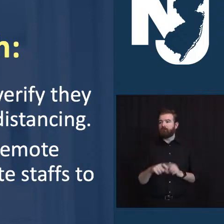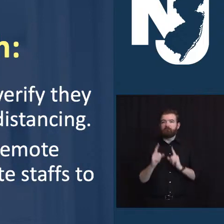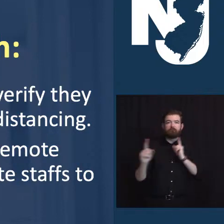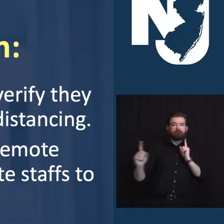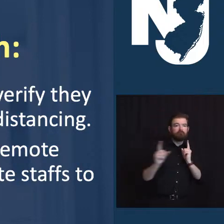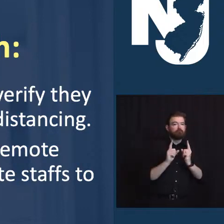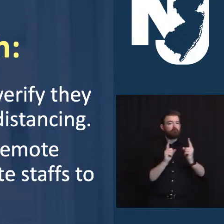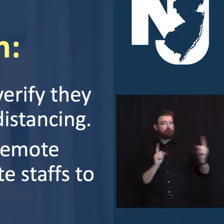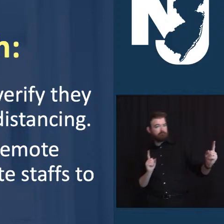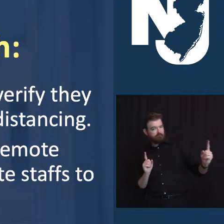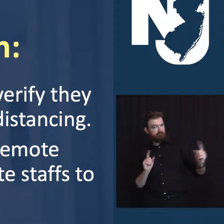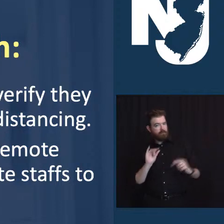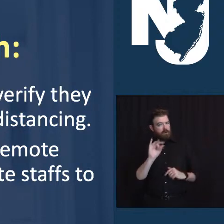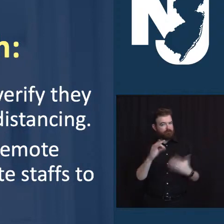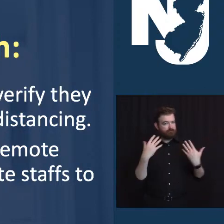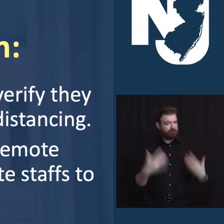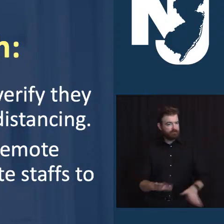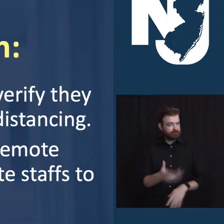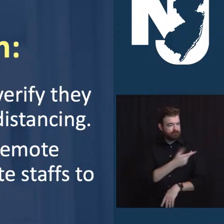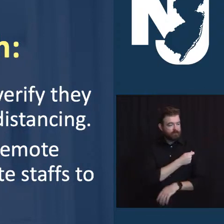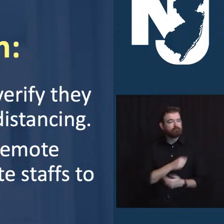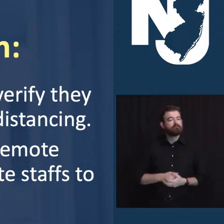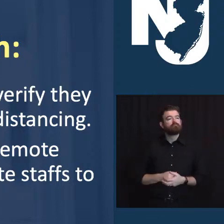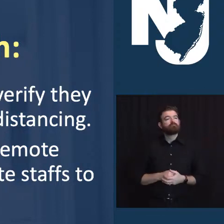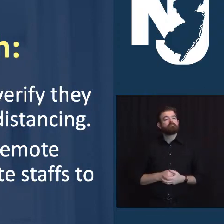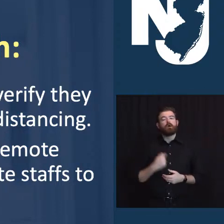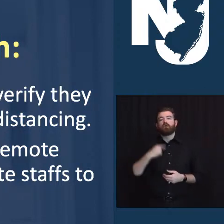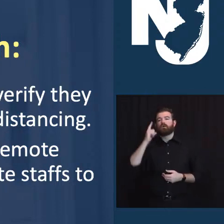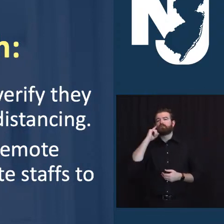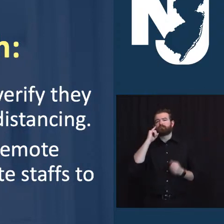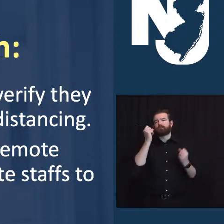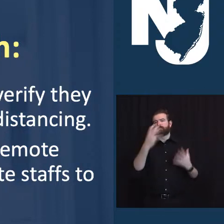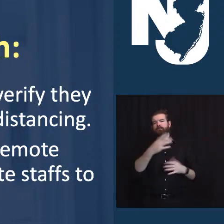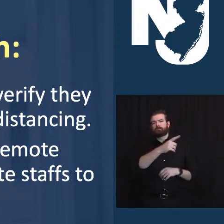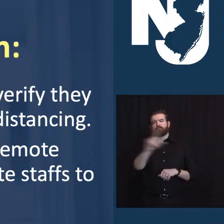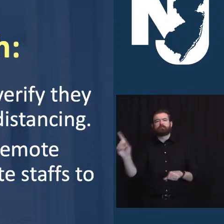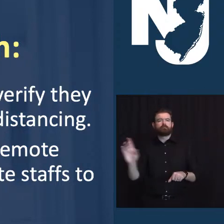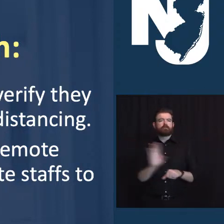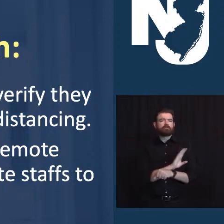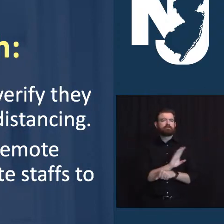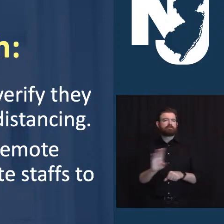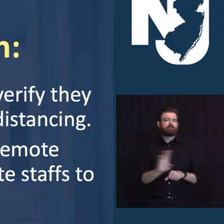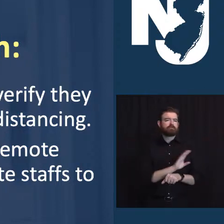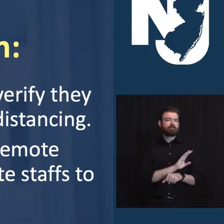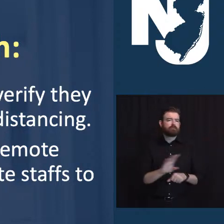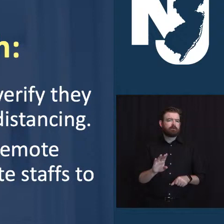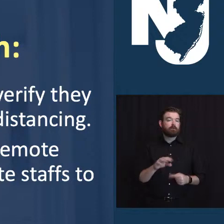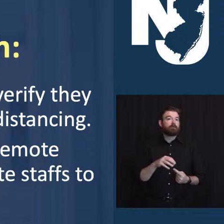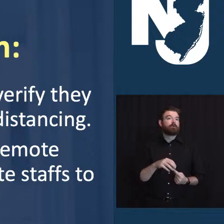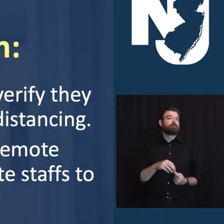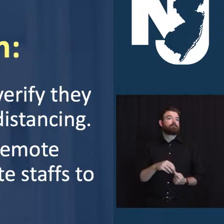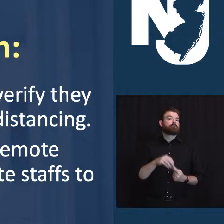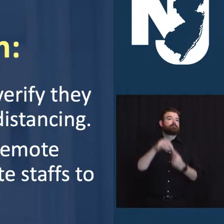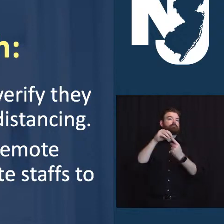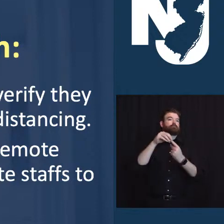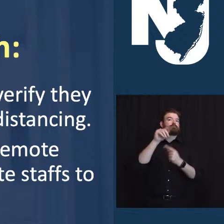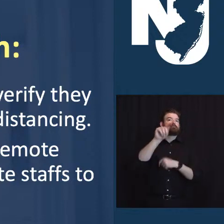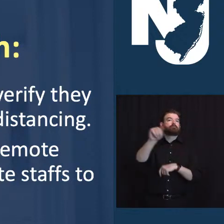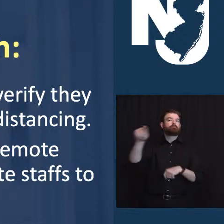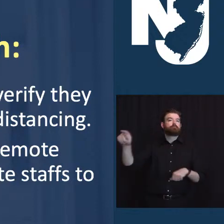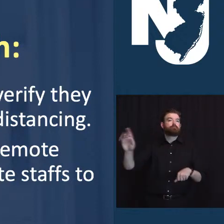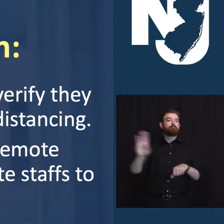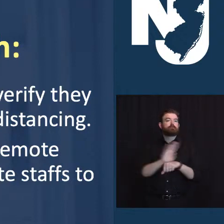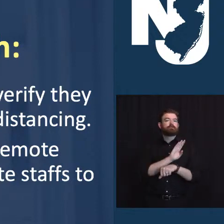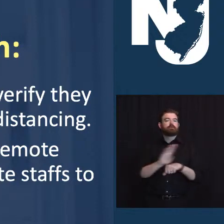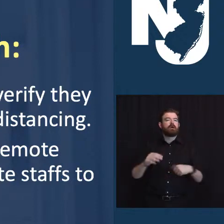number of different businesses, including and especially those that operate in multiple state and multiple jurisdictions. By